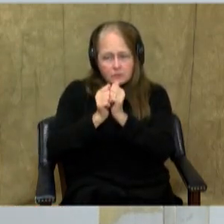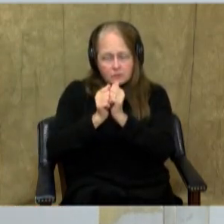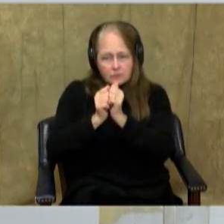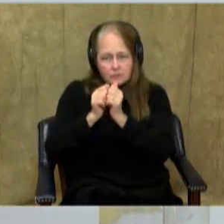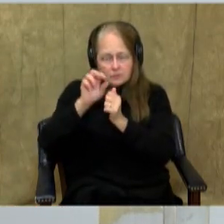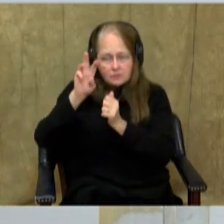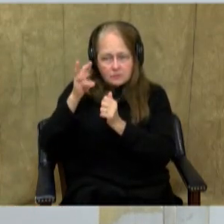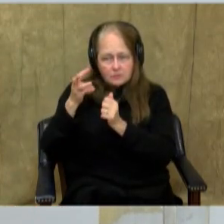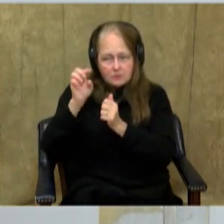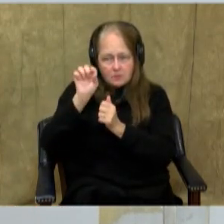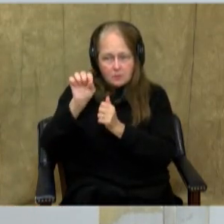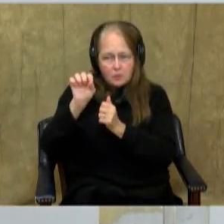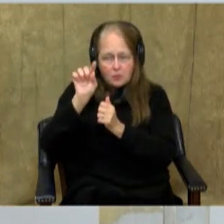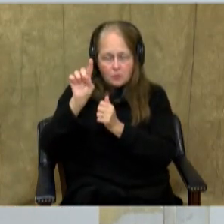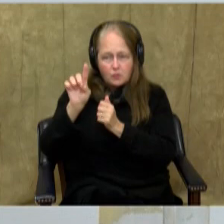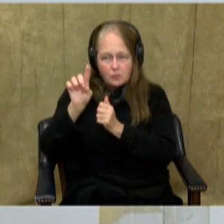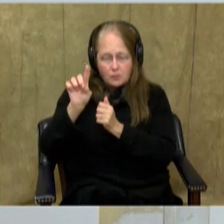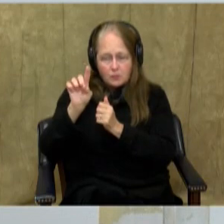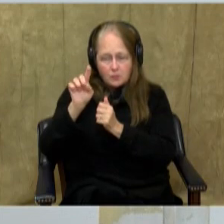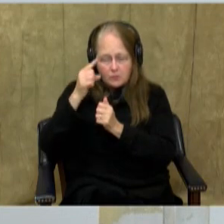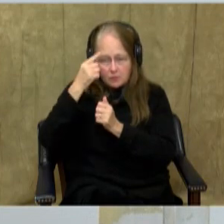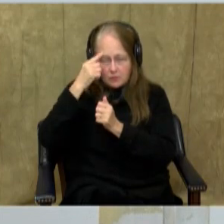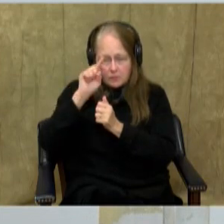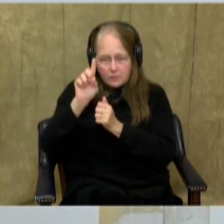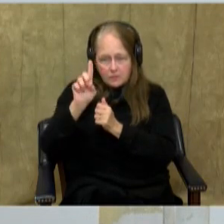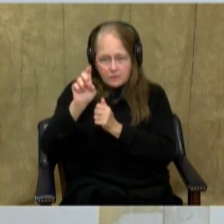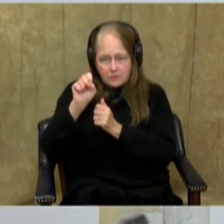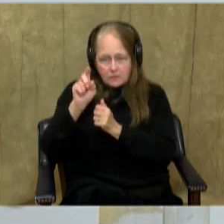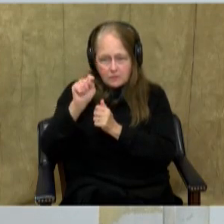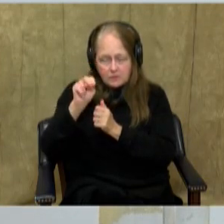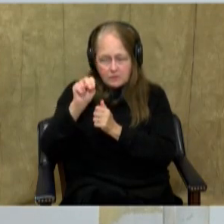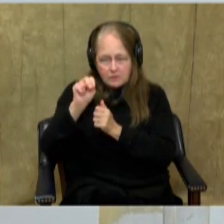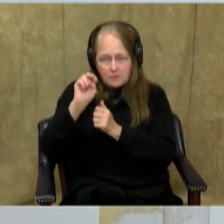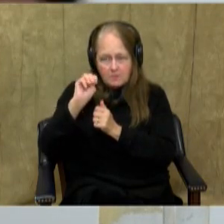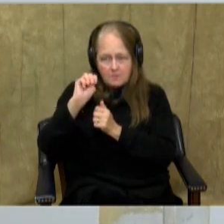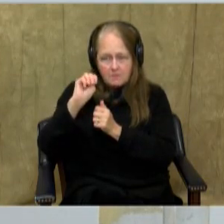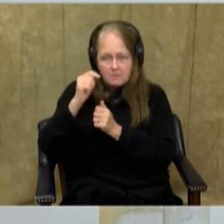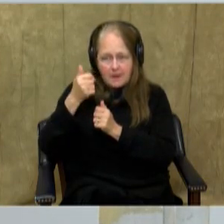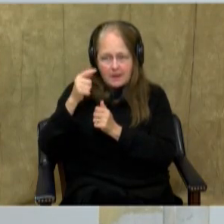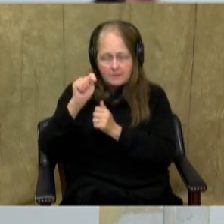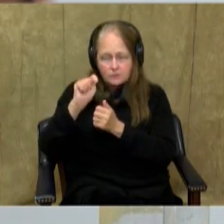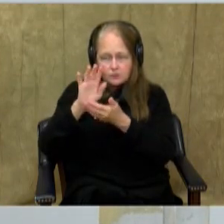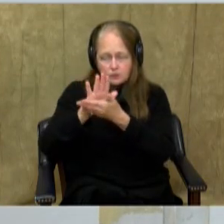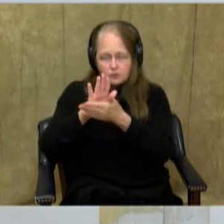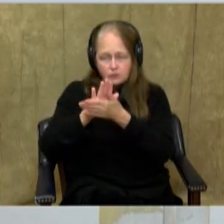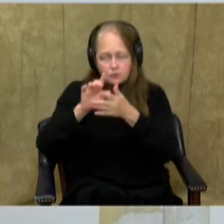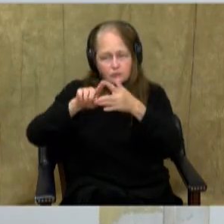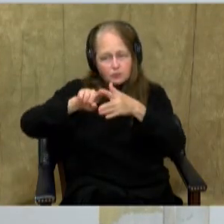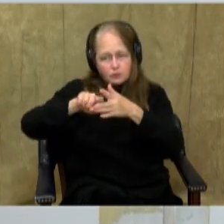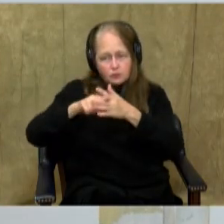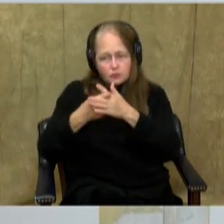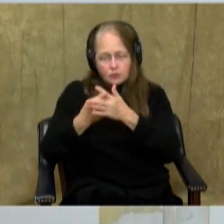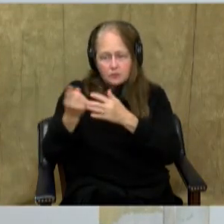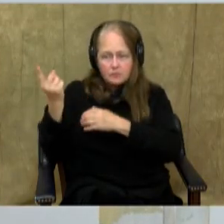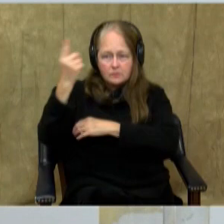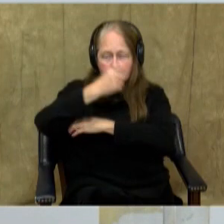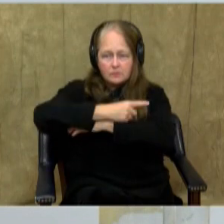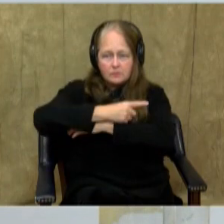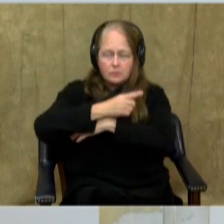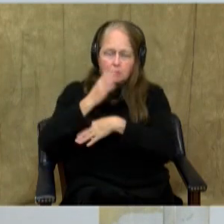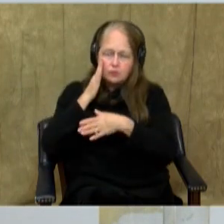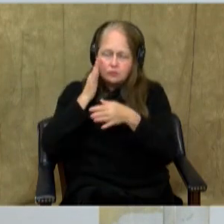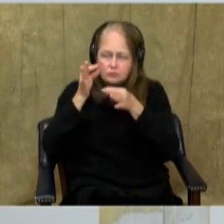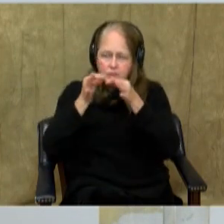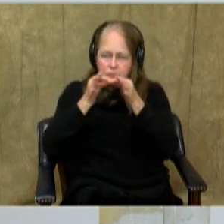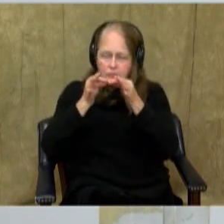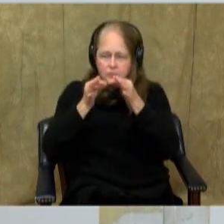standard 6.1. I'm Jacqueline Adams from Denton Magnet School, and we're going to start today by kind of recapping everything that we've